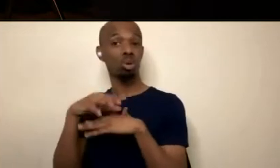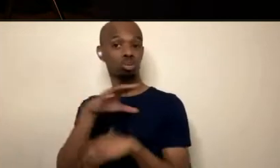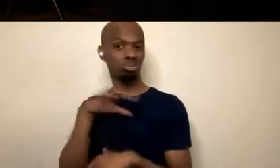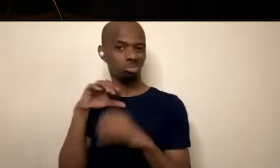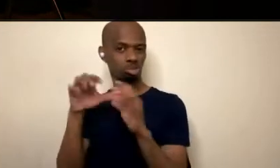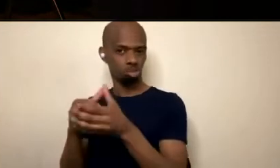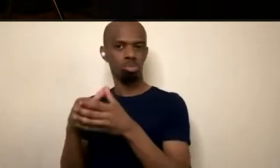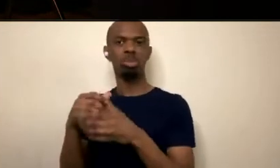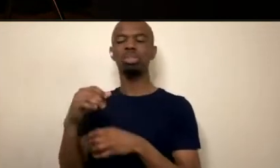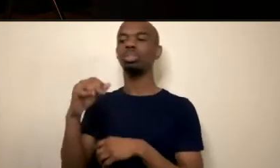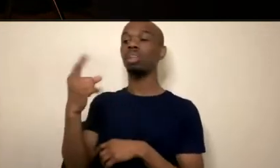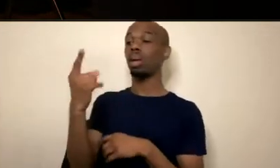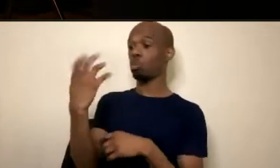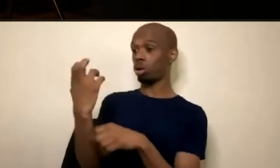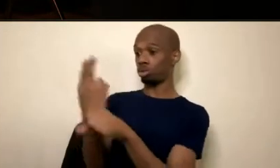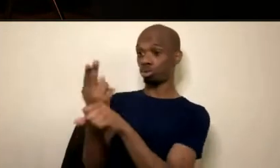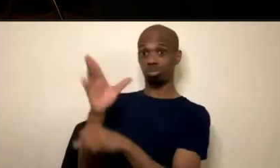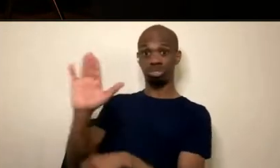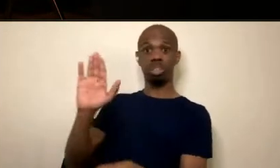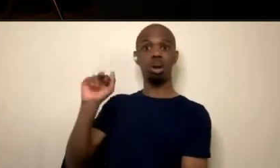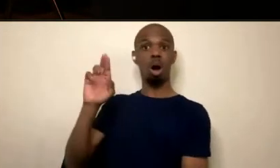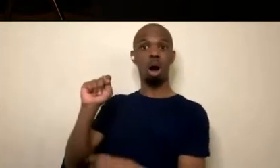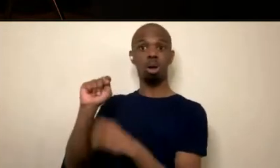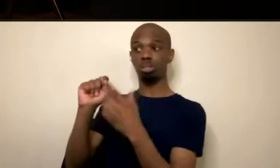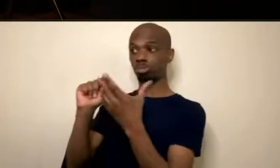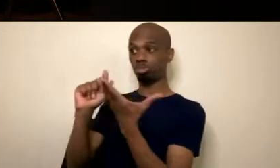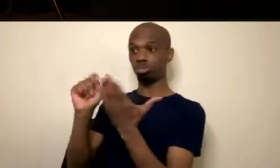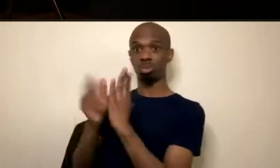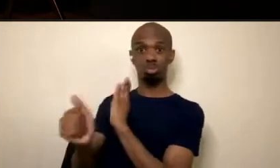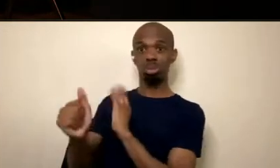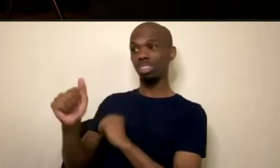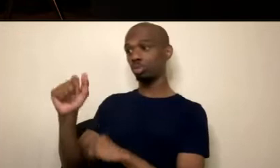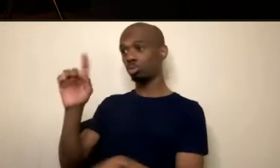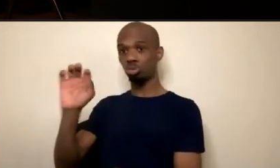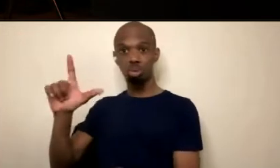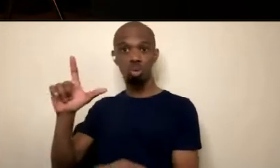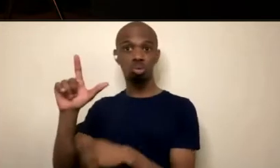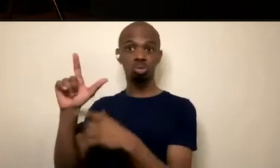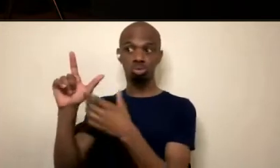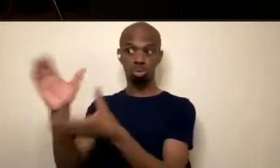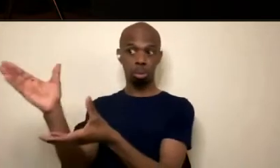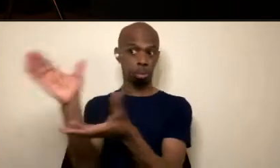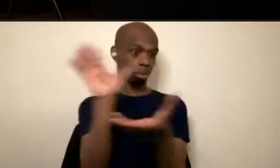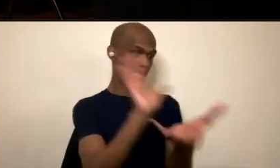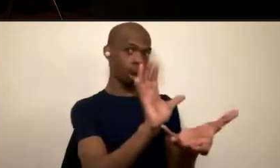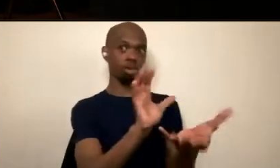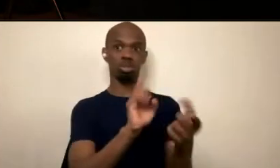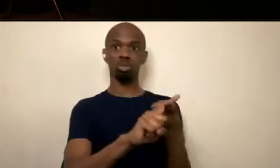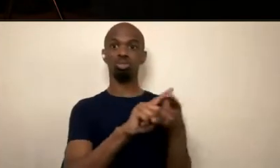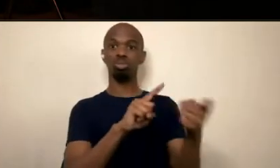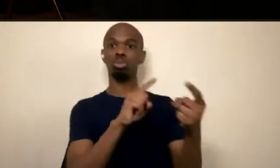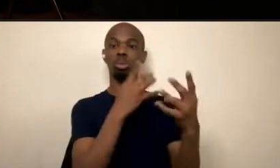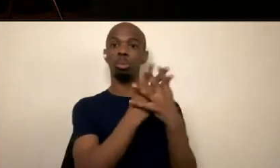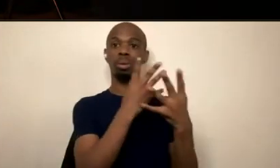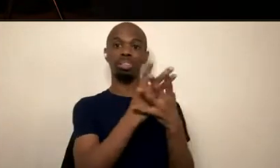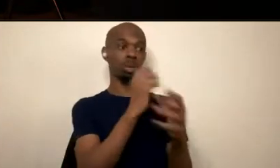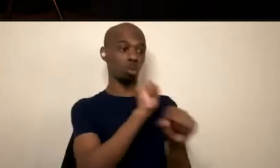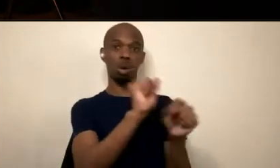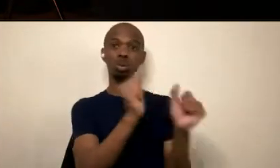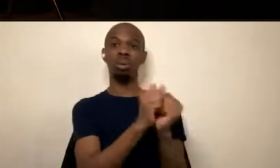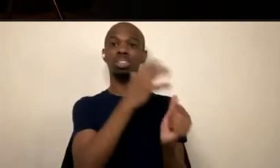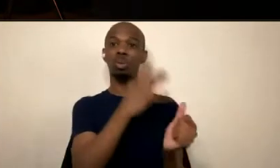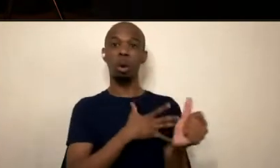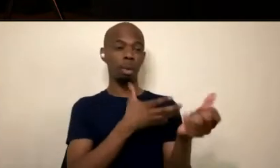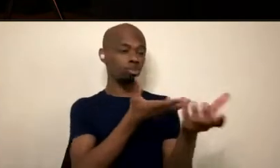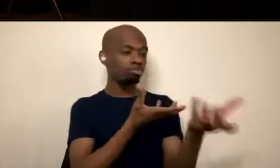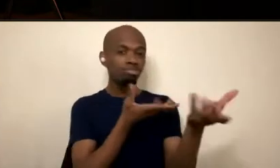work with prisoners. And my women was just right there. And that was like a 16-week process, I think, where